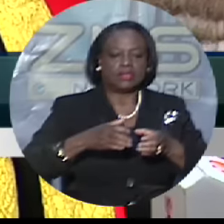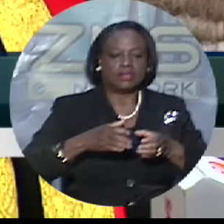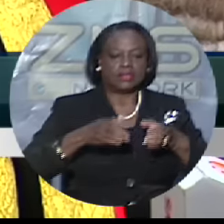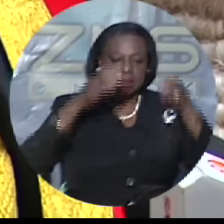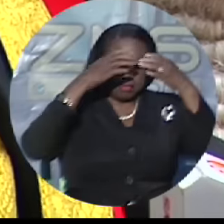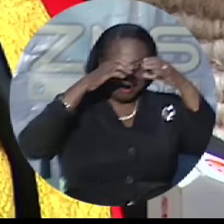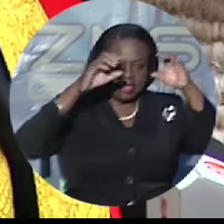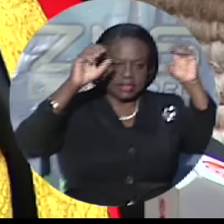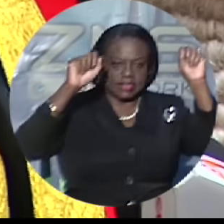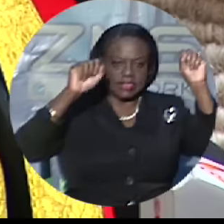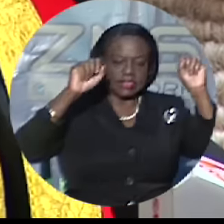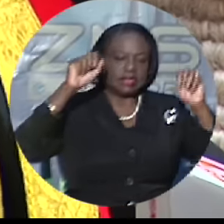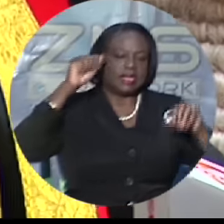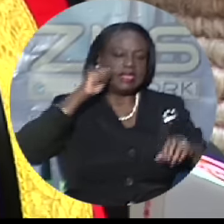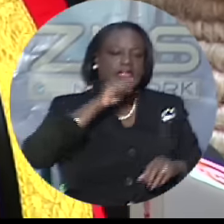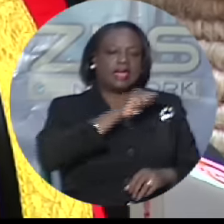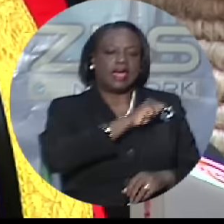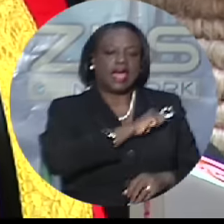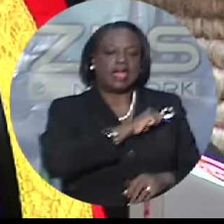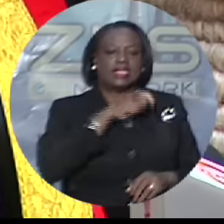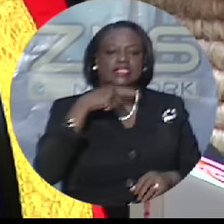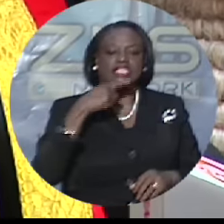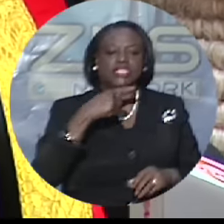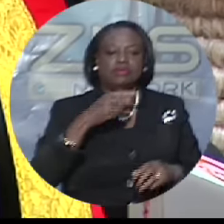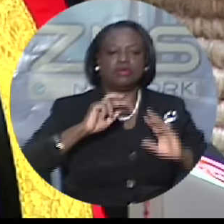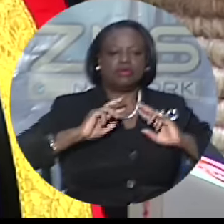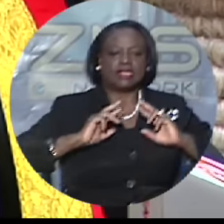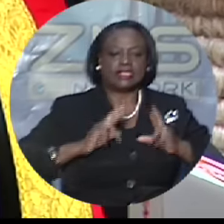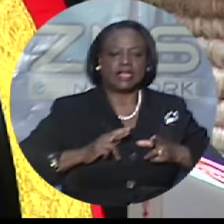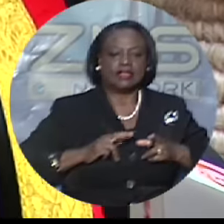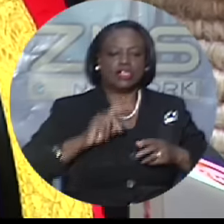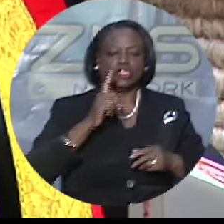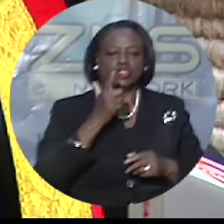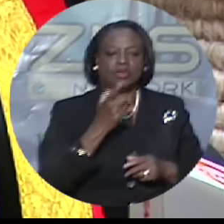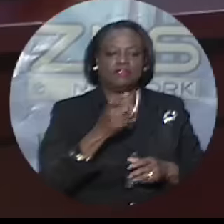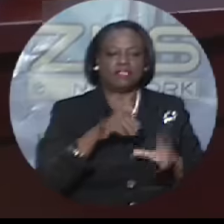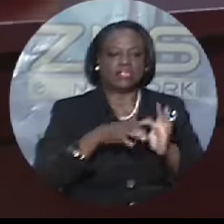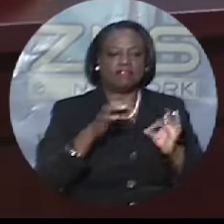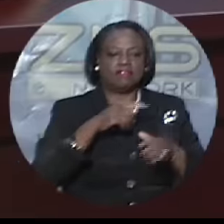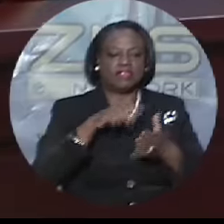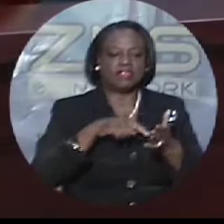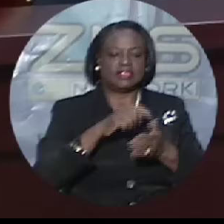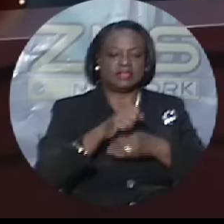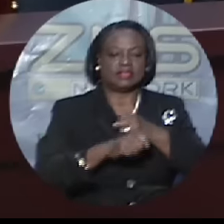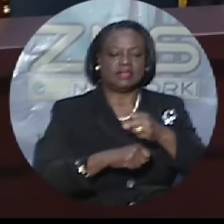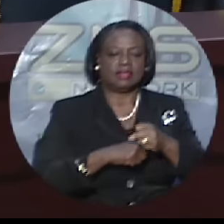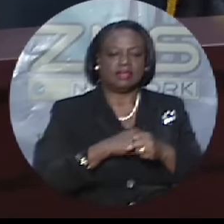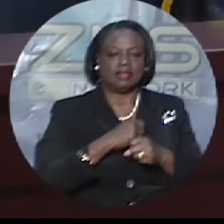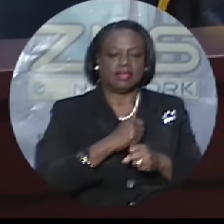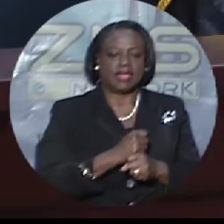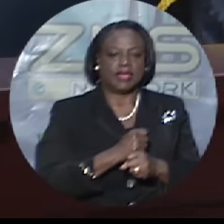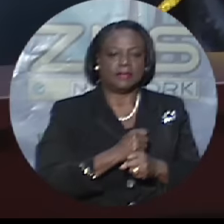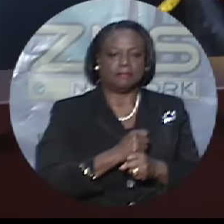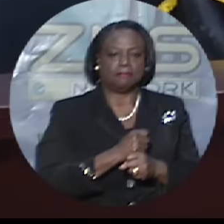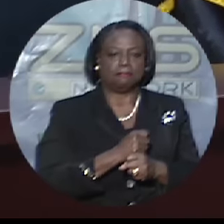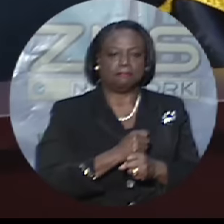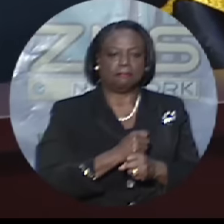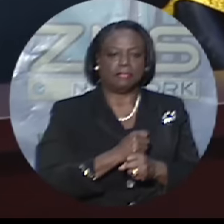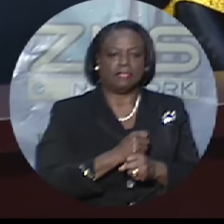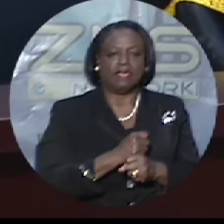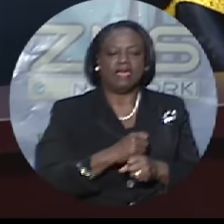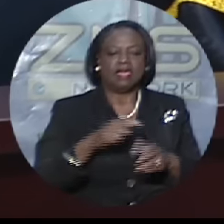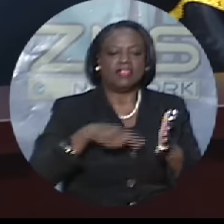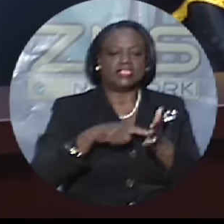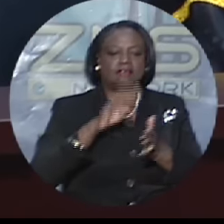will retire on December 21st of this year after spending 21 years in the judiciary. This is also Dame Anita Allen's fourth